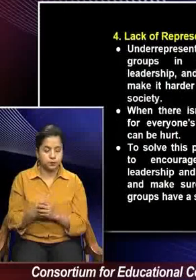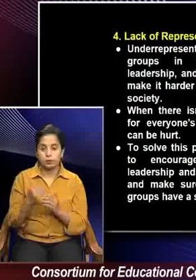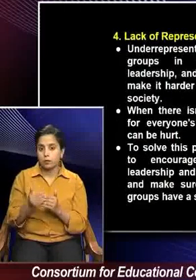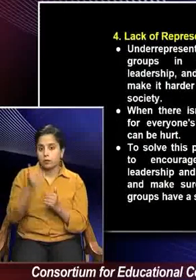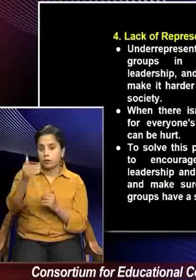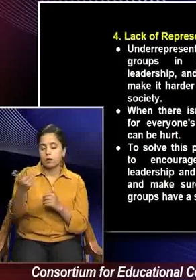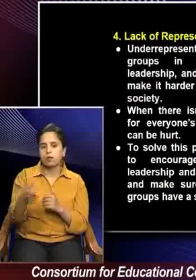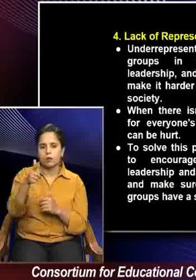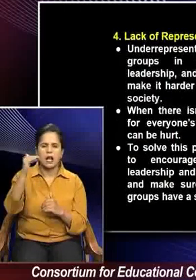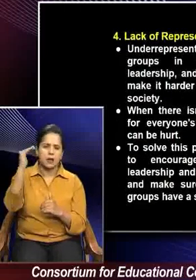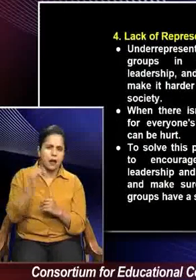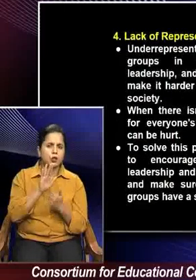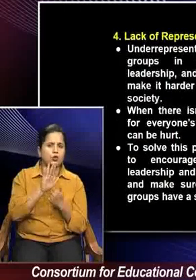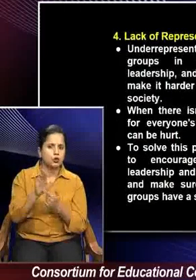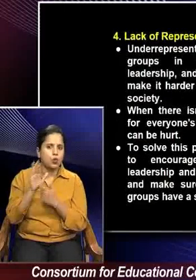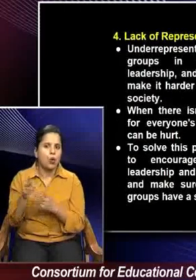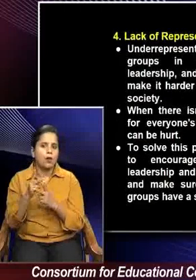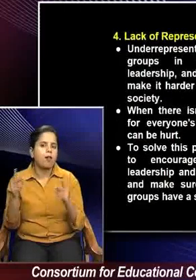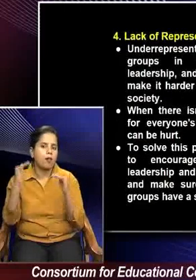your lack of representation.